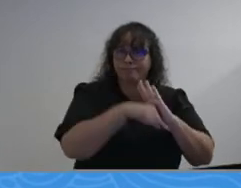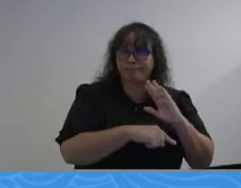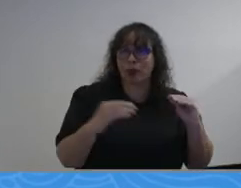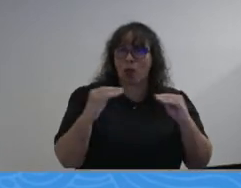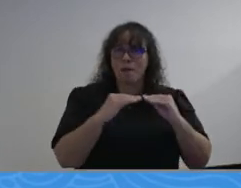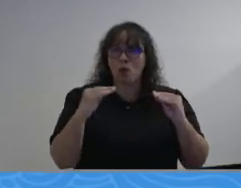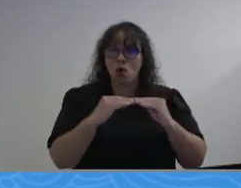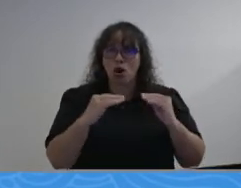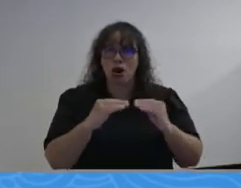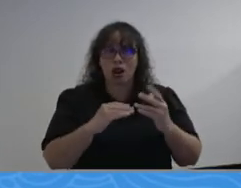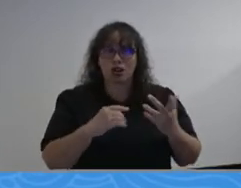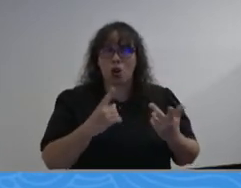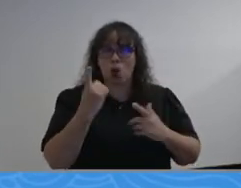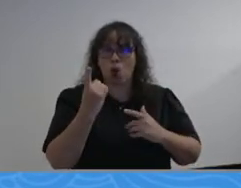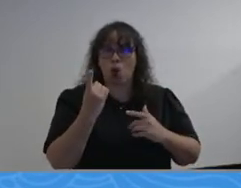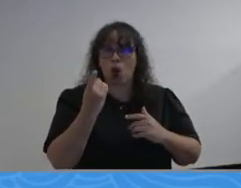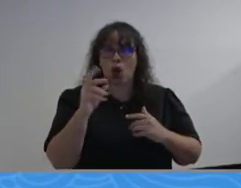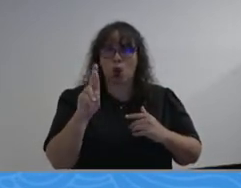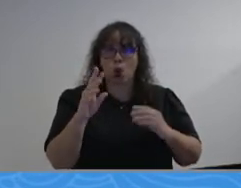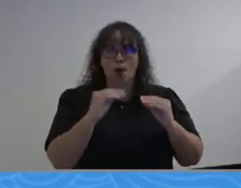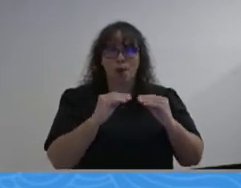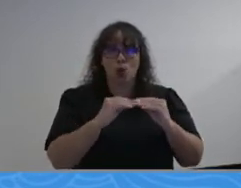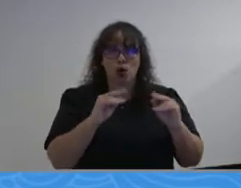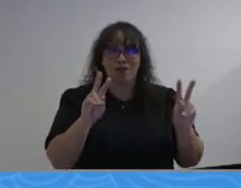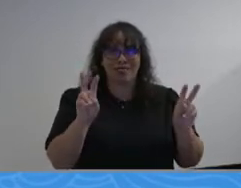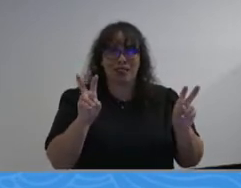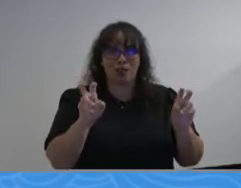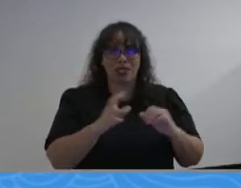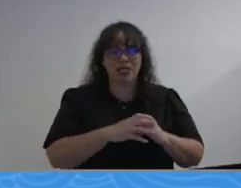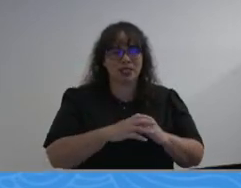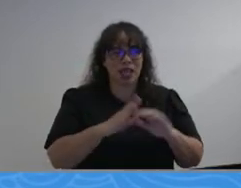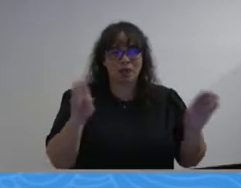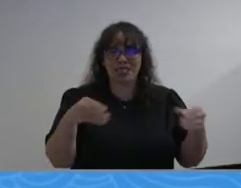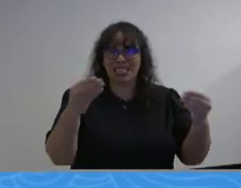deeply into one or more of these topics. So I'm gonna